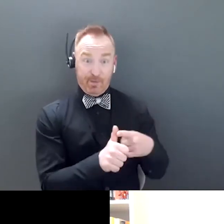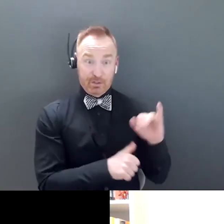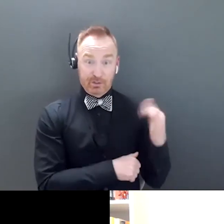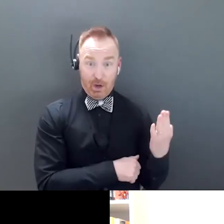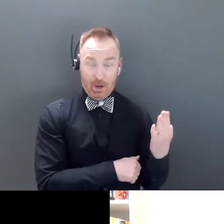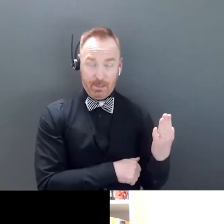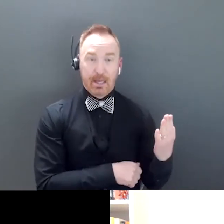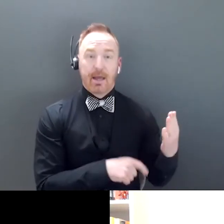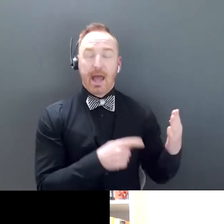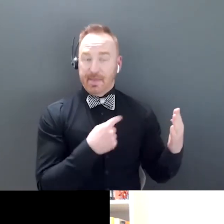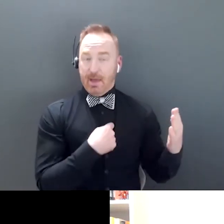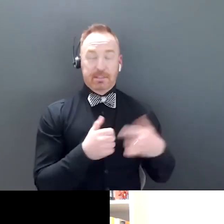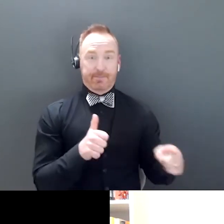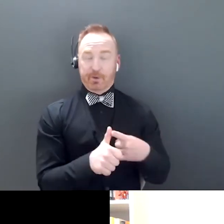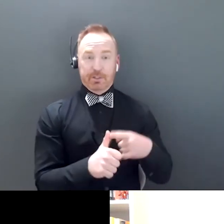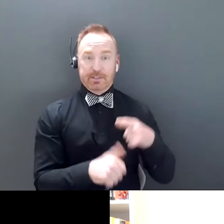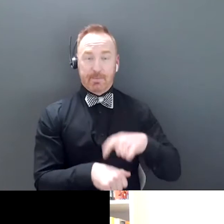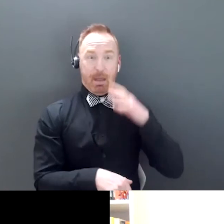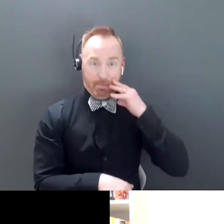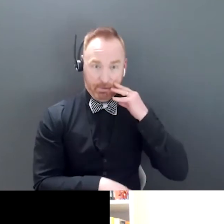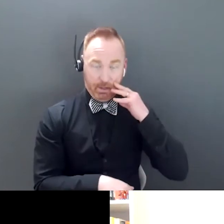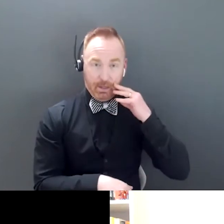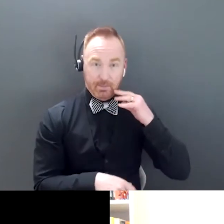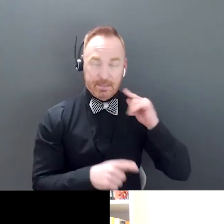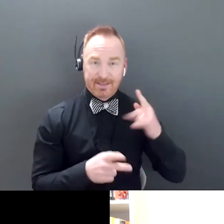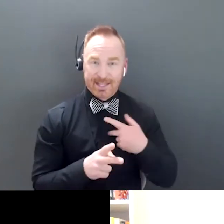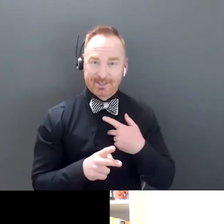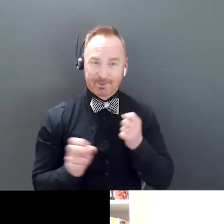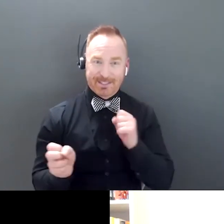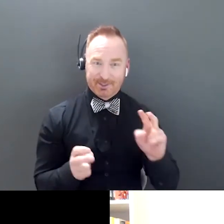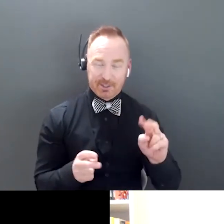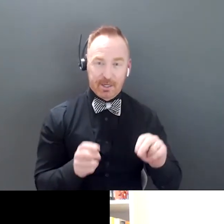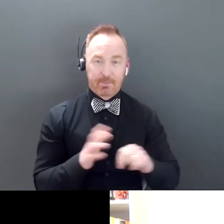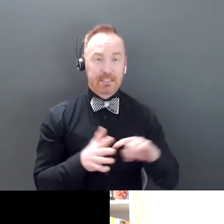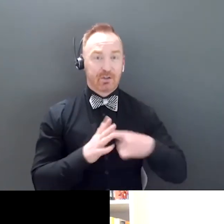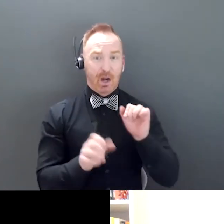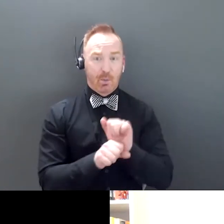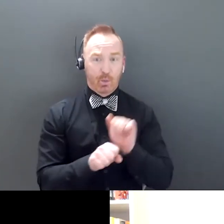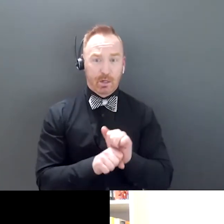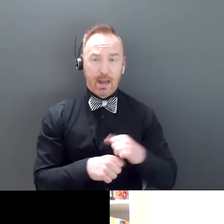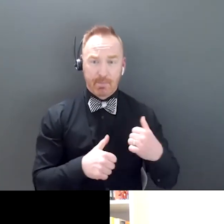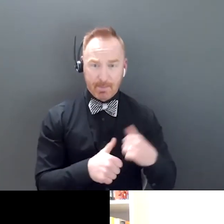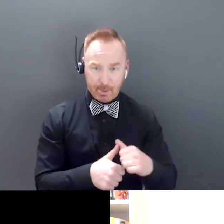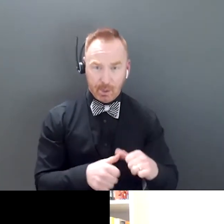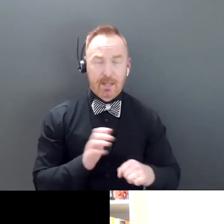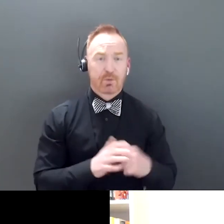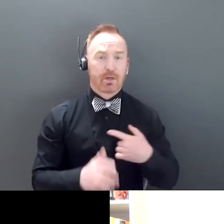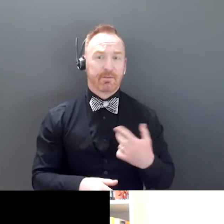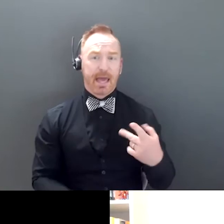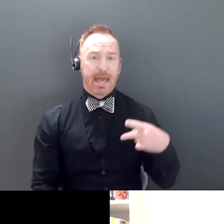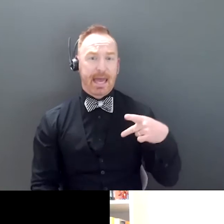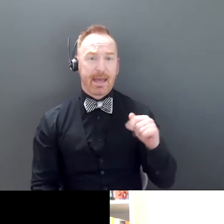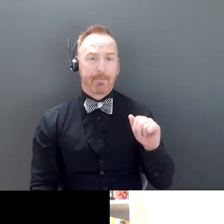all on its own. And when I started work, I remember having to take like a paratransit to get to work, because I thought that was